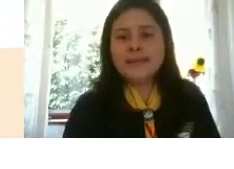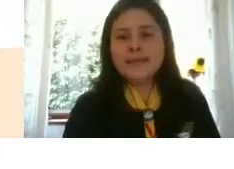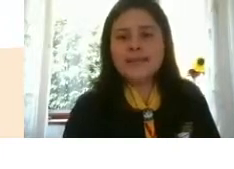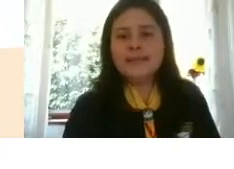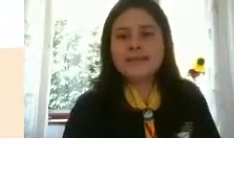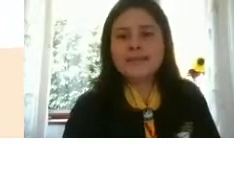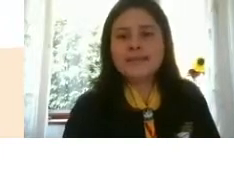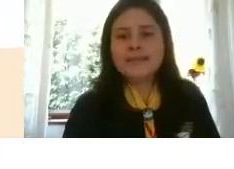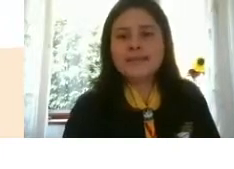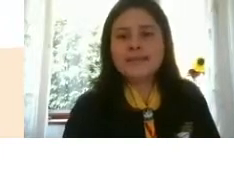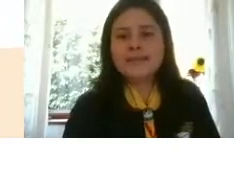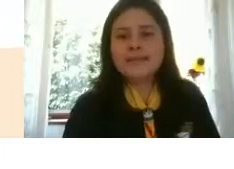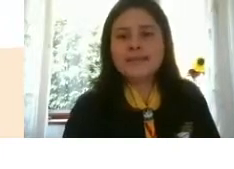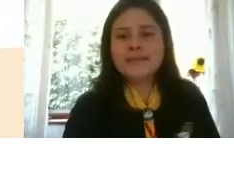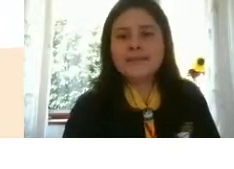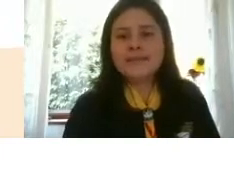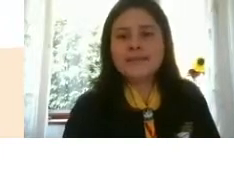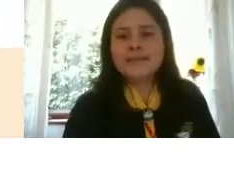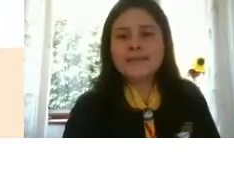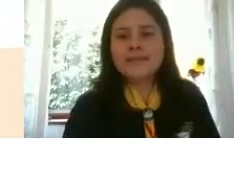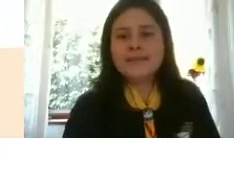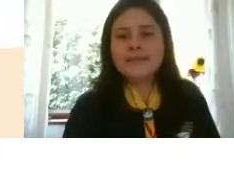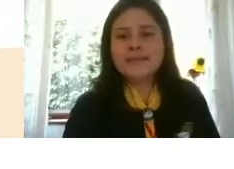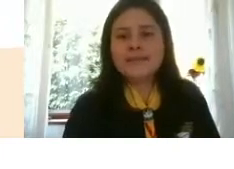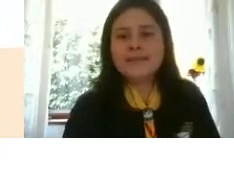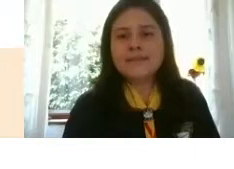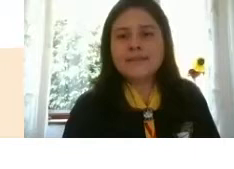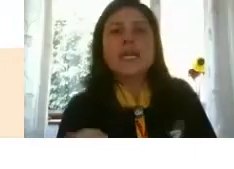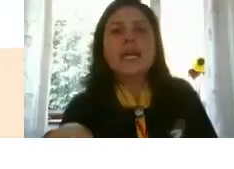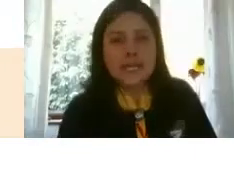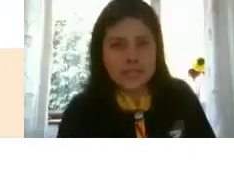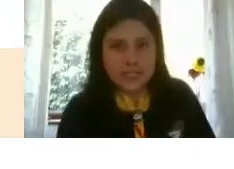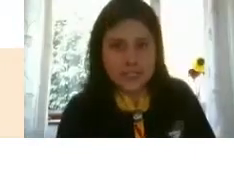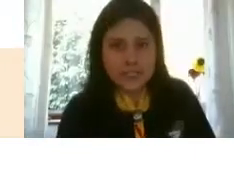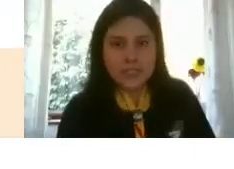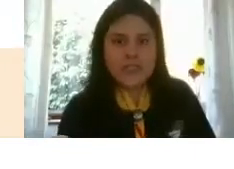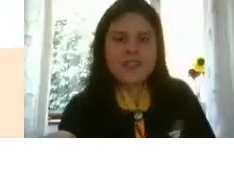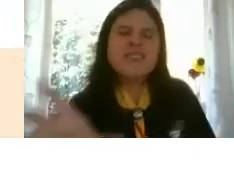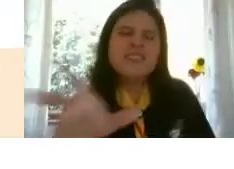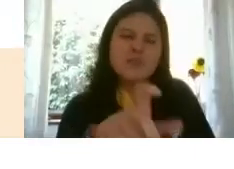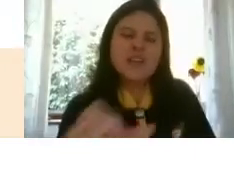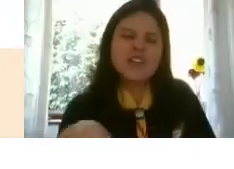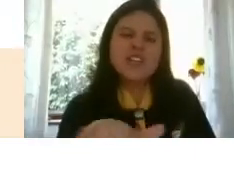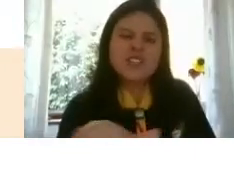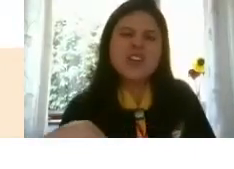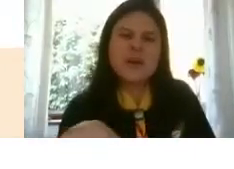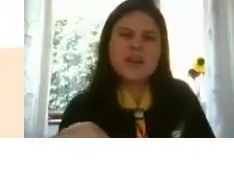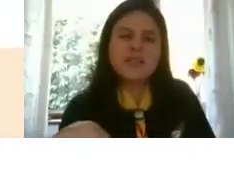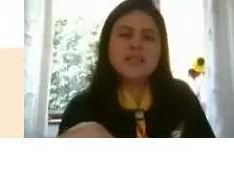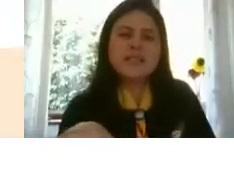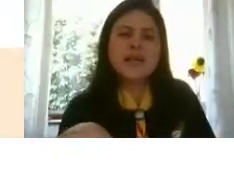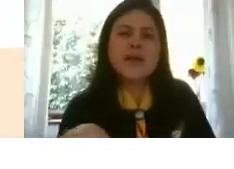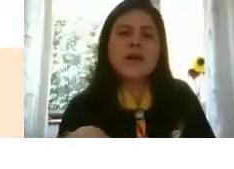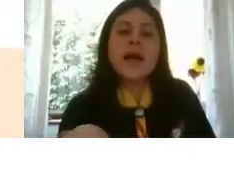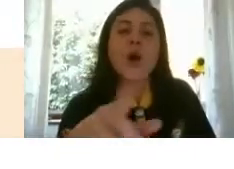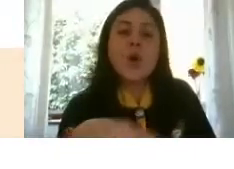explain the American Sign Language and the signed English. Yeah, we're gonna talk about